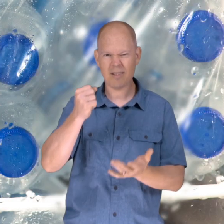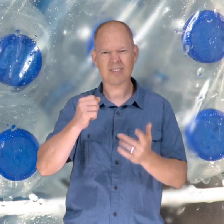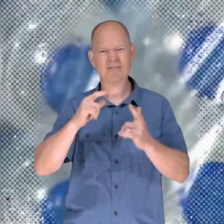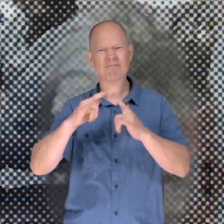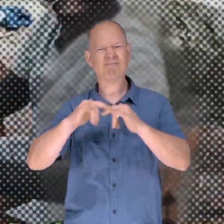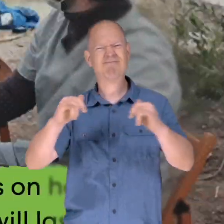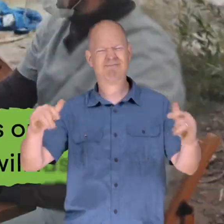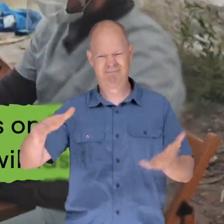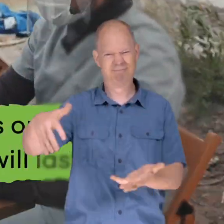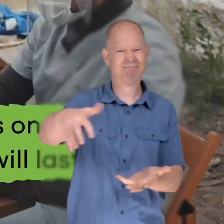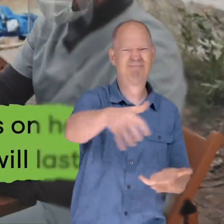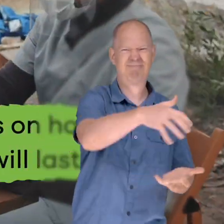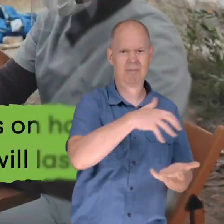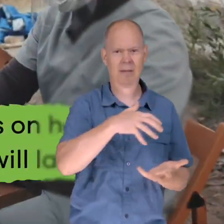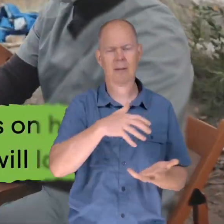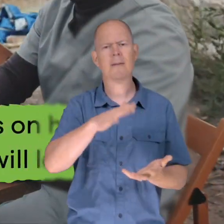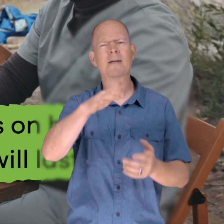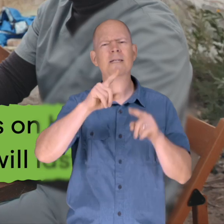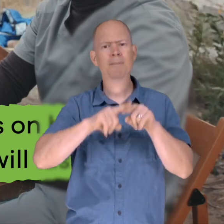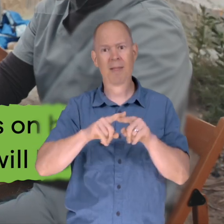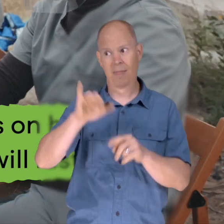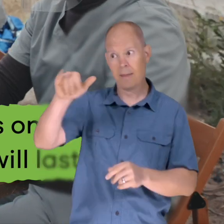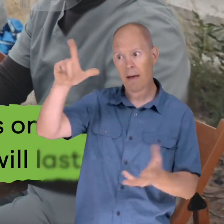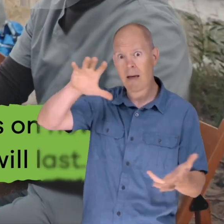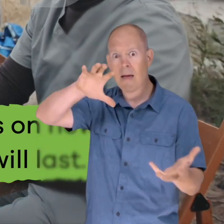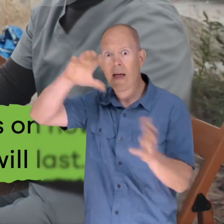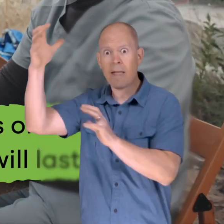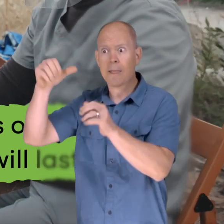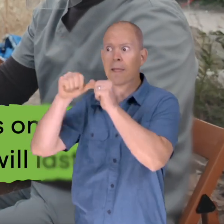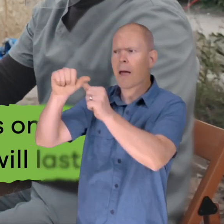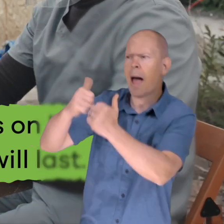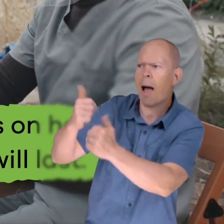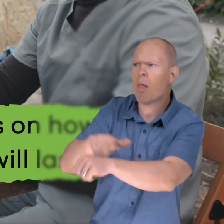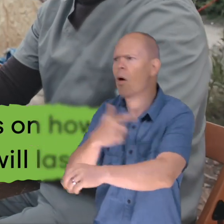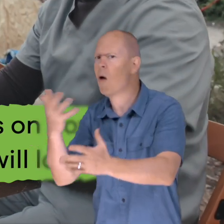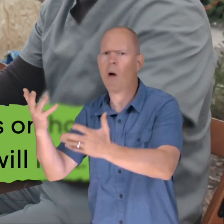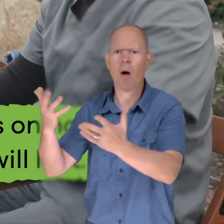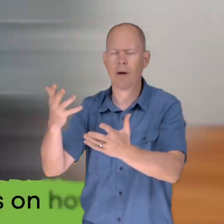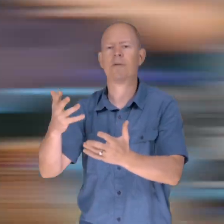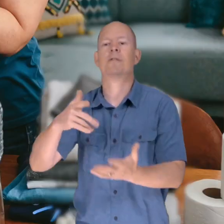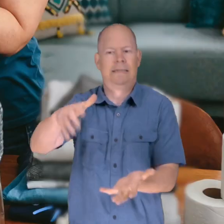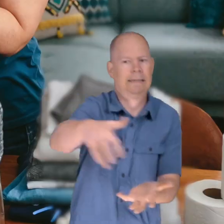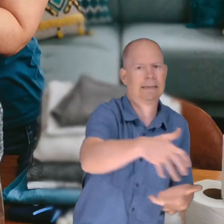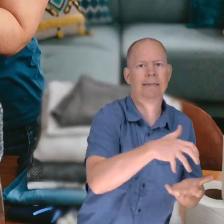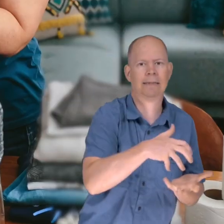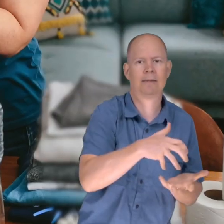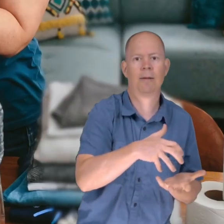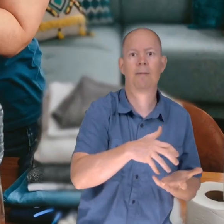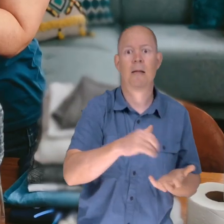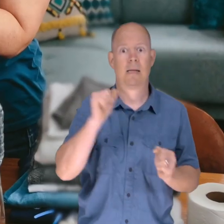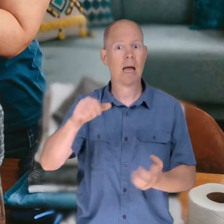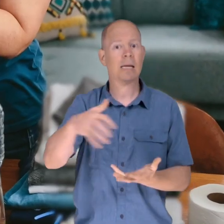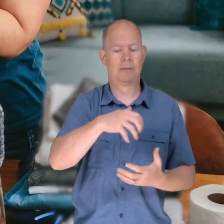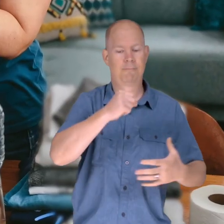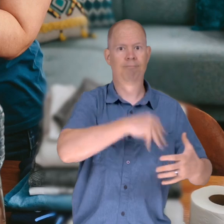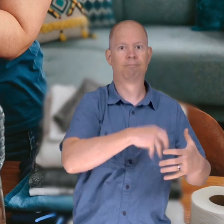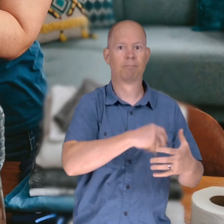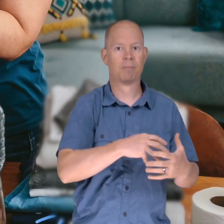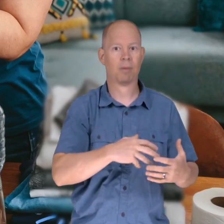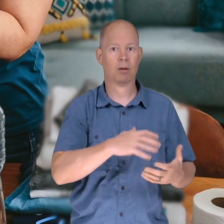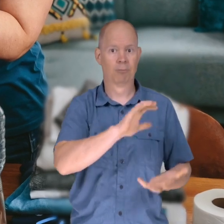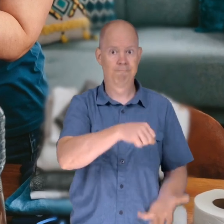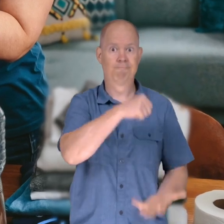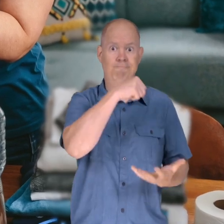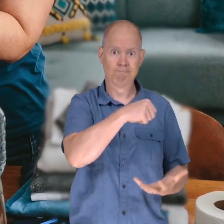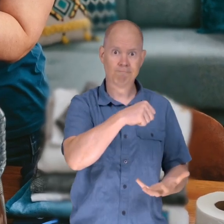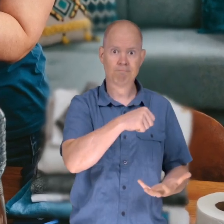water. How much you need depends on how long you think the disaster will last. You can put these things in a bag or a